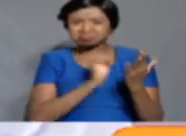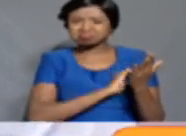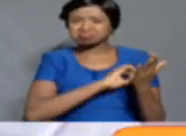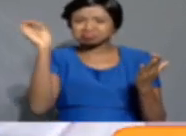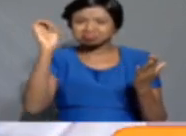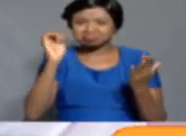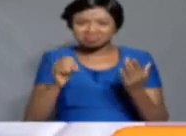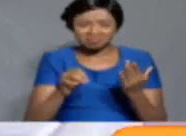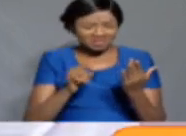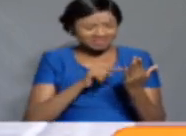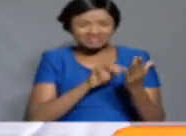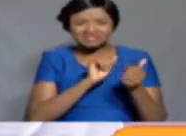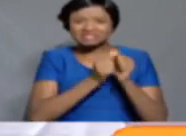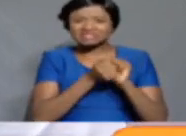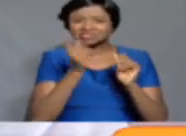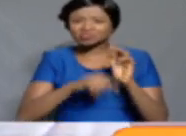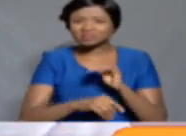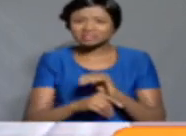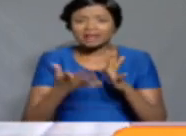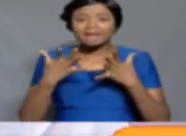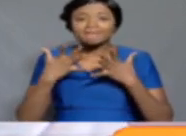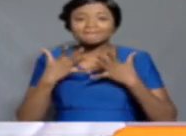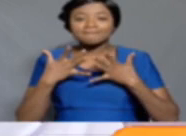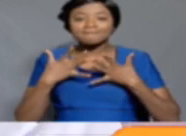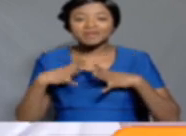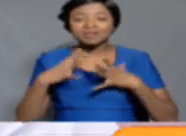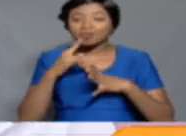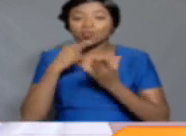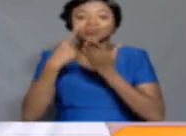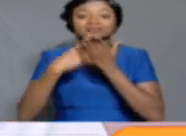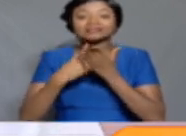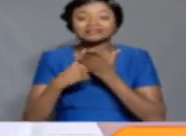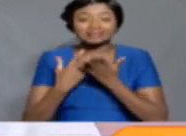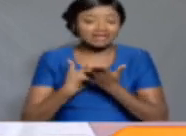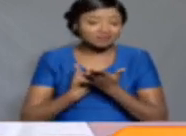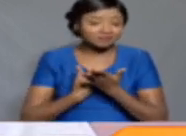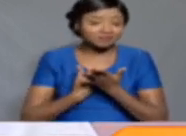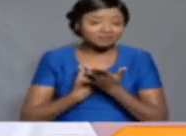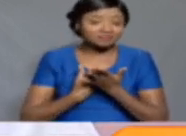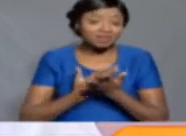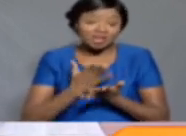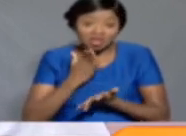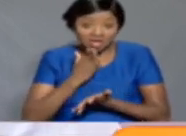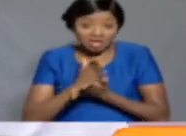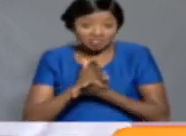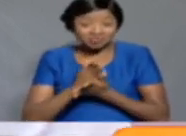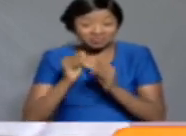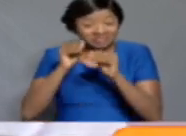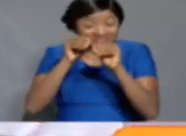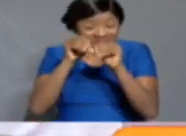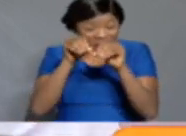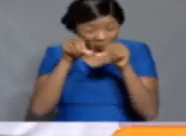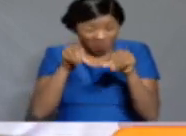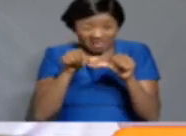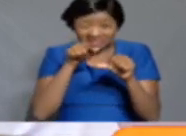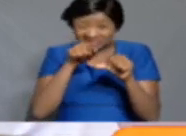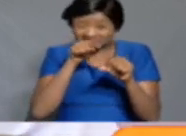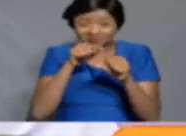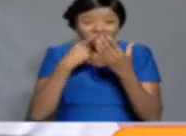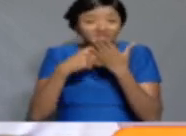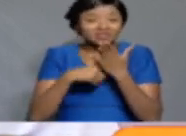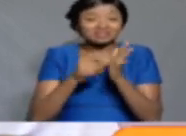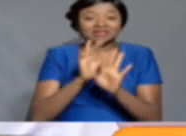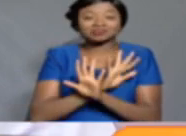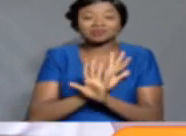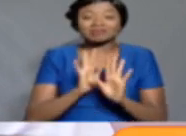has changed is the people that are having the conversation, and quite honestly, the quality of the discourse and the quality of